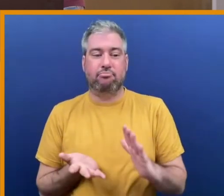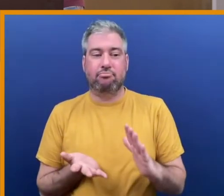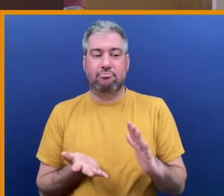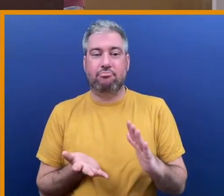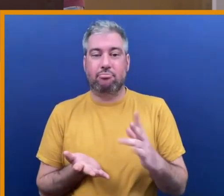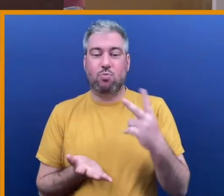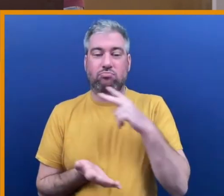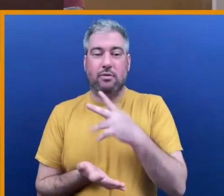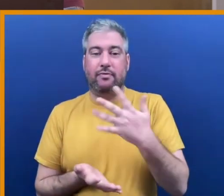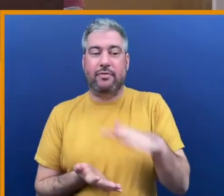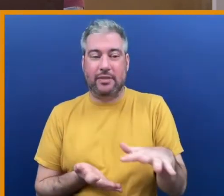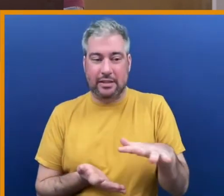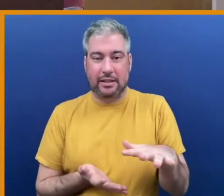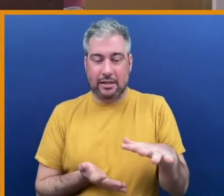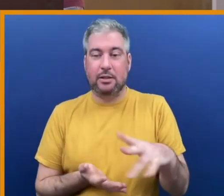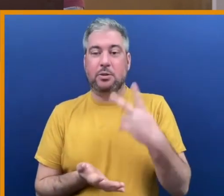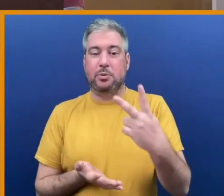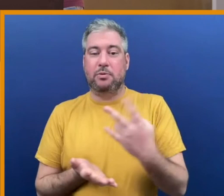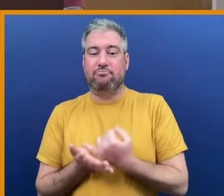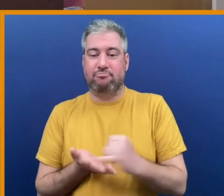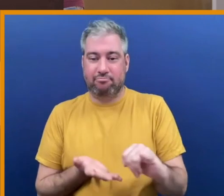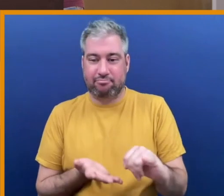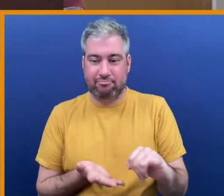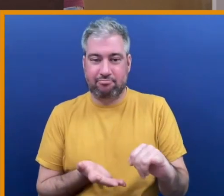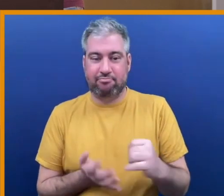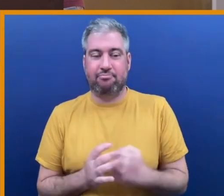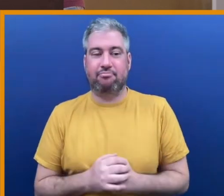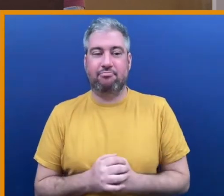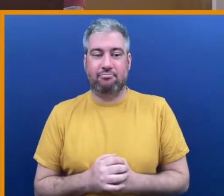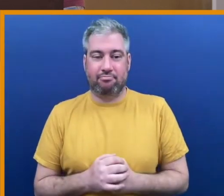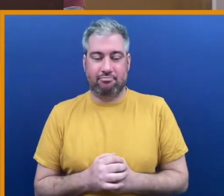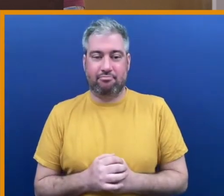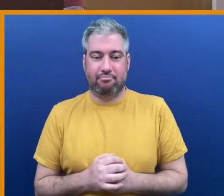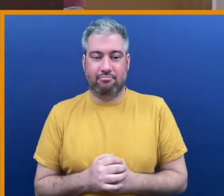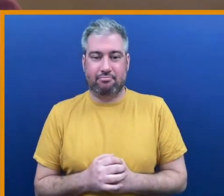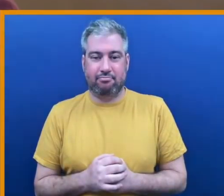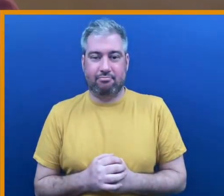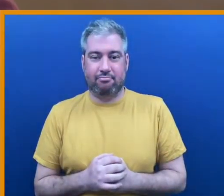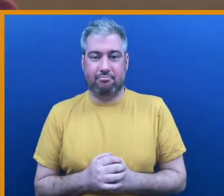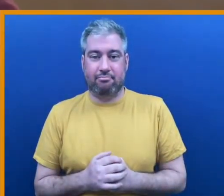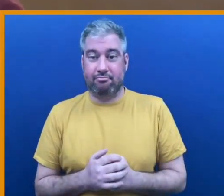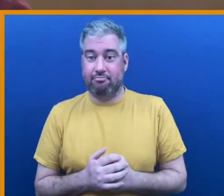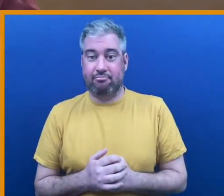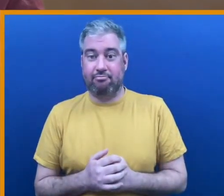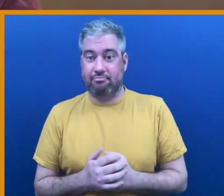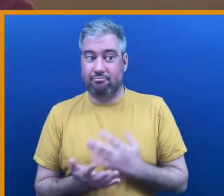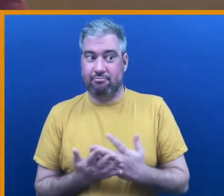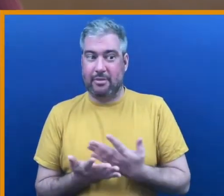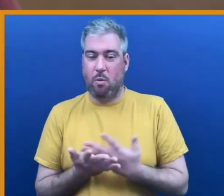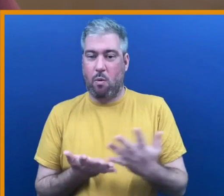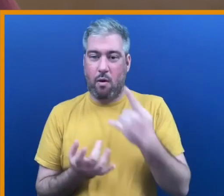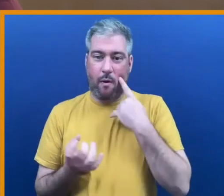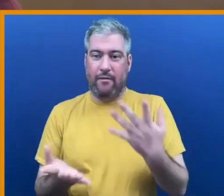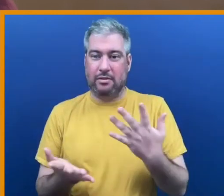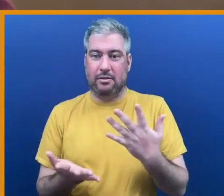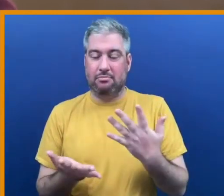favour and only 2 votes against, so that's extremely clearly carried. Thank you everyone who's participated in